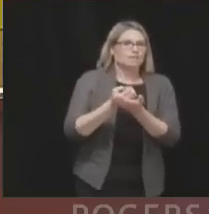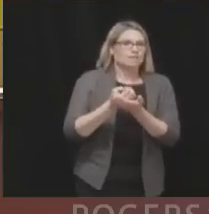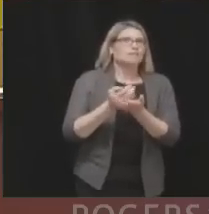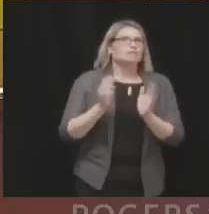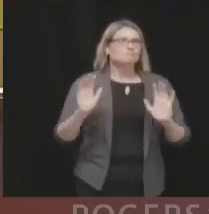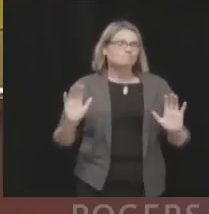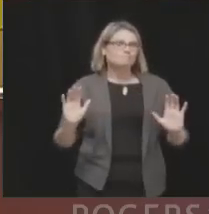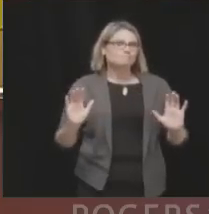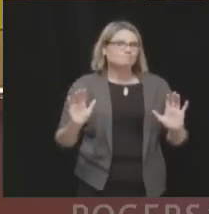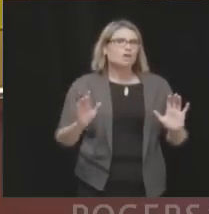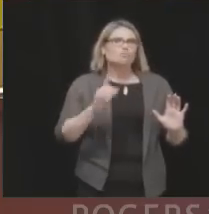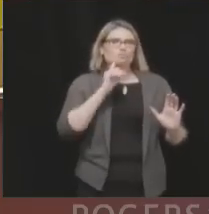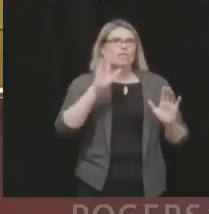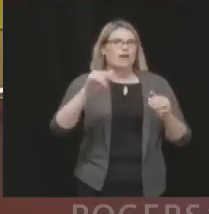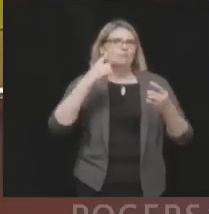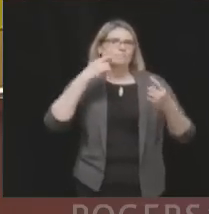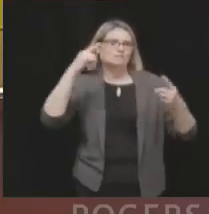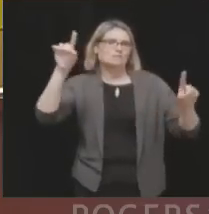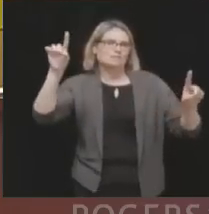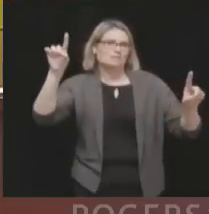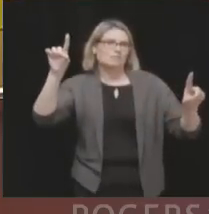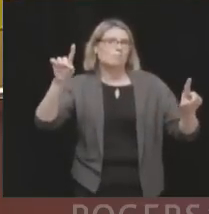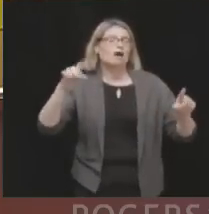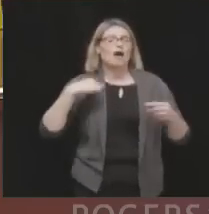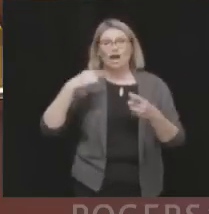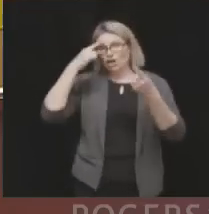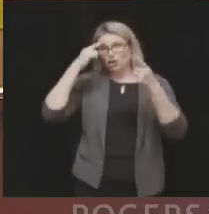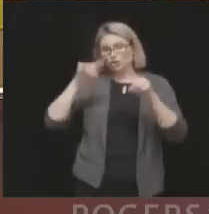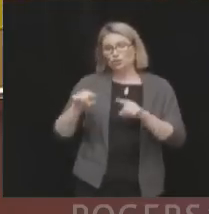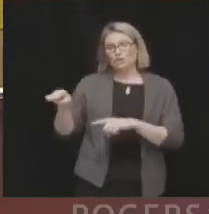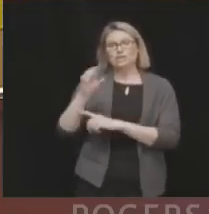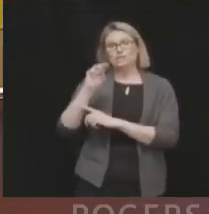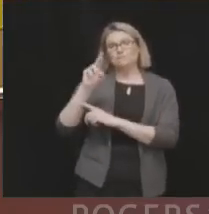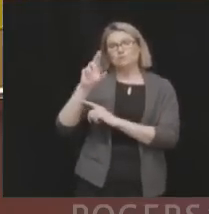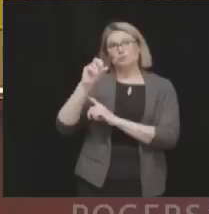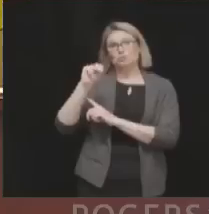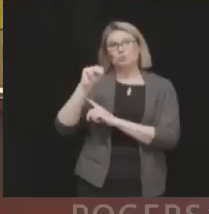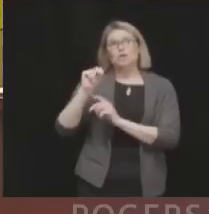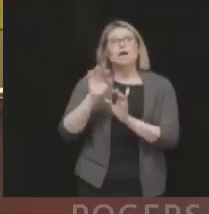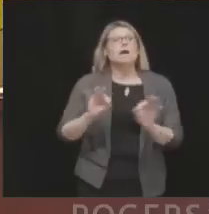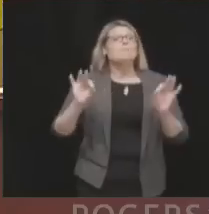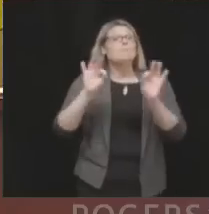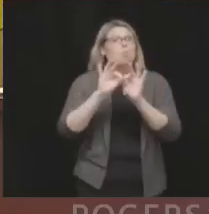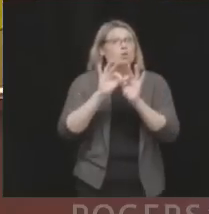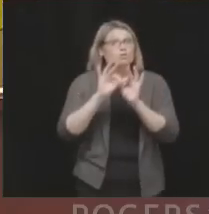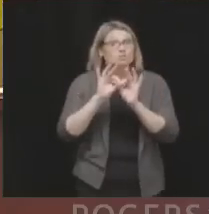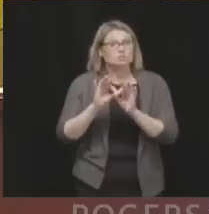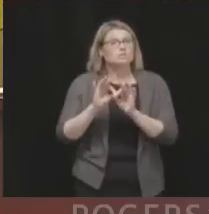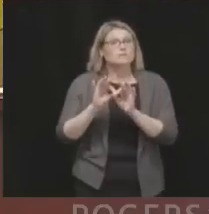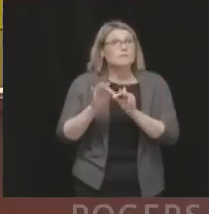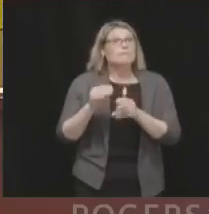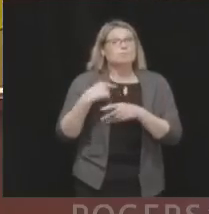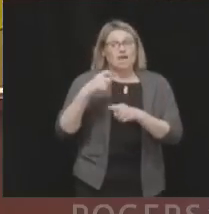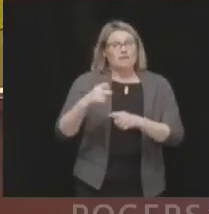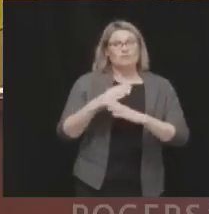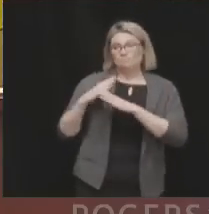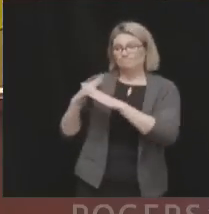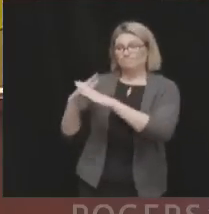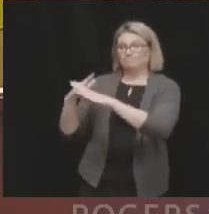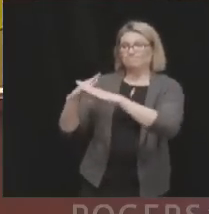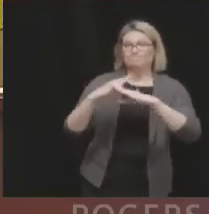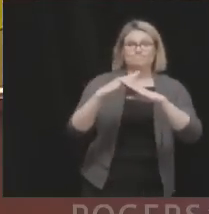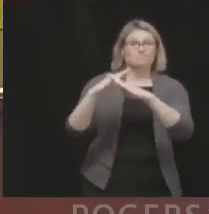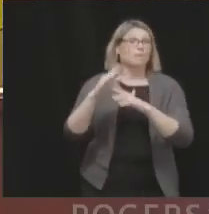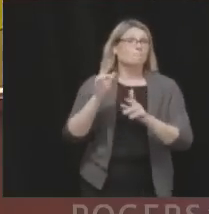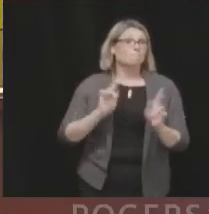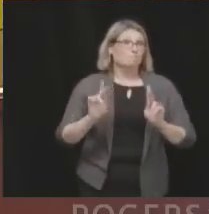and how best to protect them. Because as some of us are able to do more in society, those vulnerable populations will continue to need to be protected. And